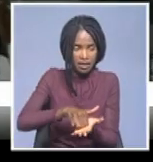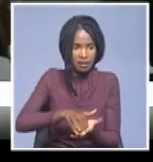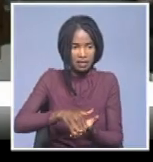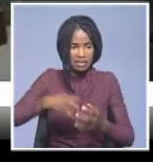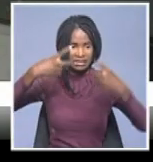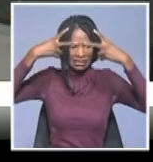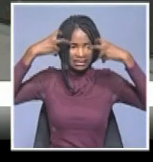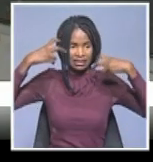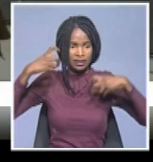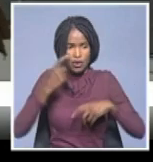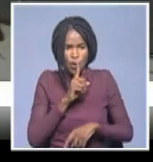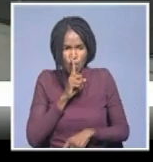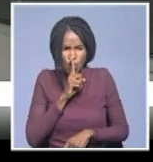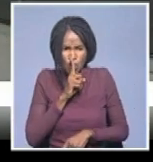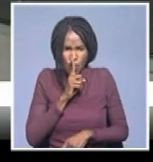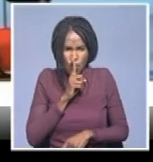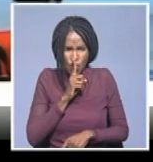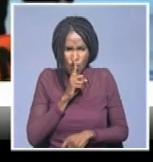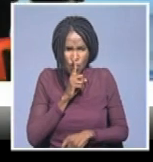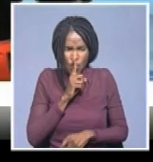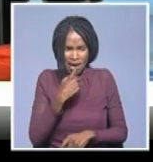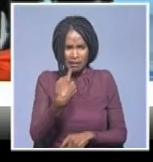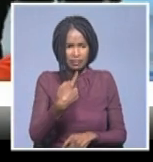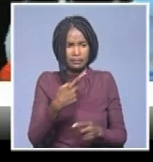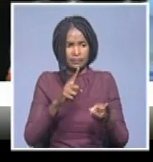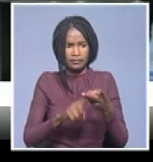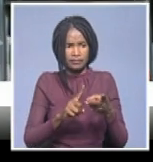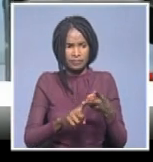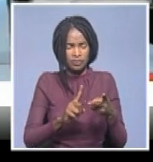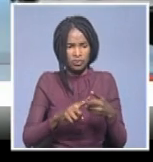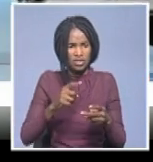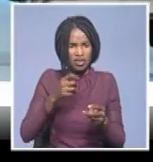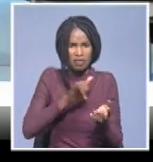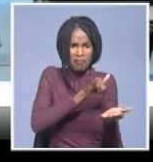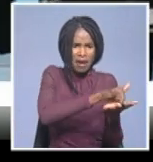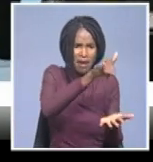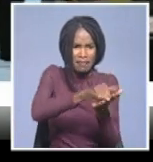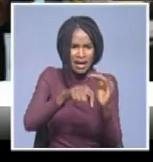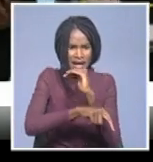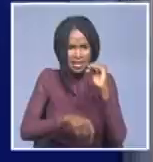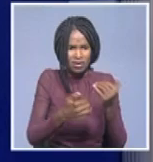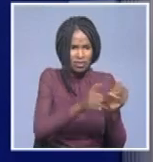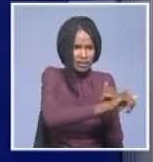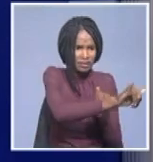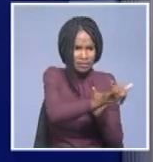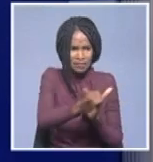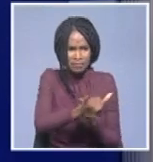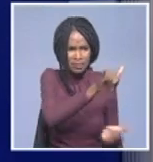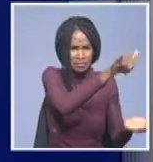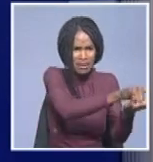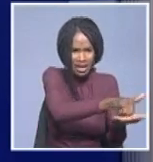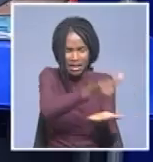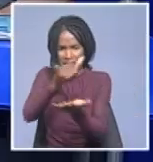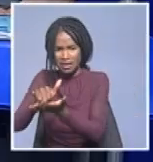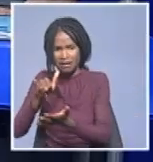their temperature, and they are also taking their travel history. Mm-hmm. Before we continue, let's quickly check